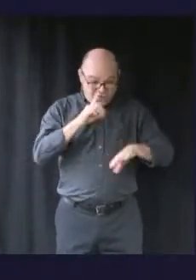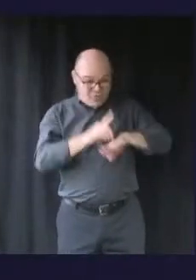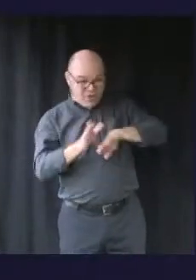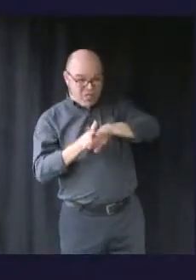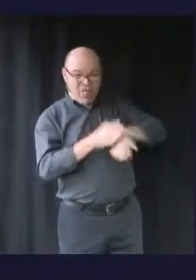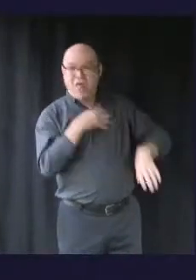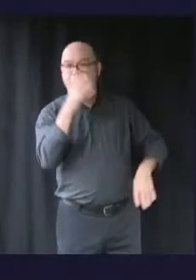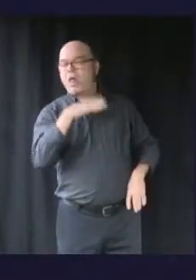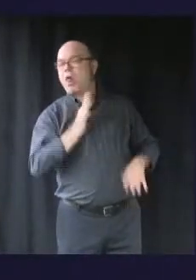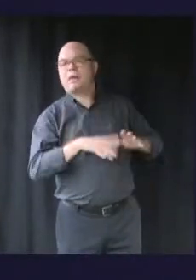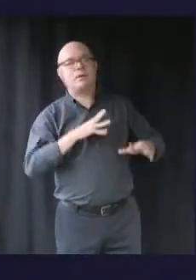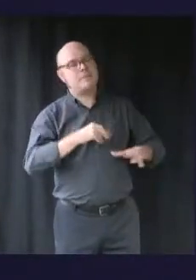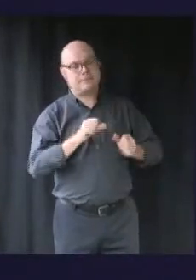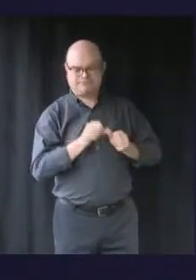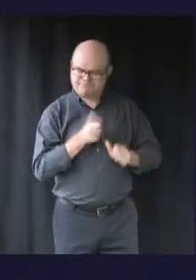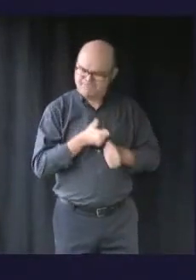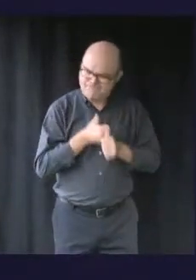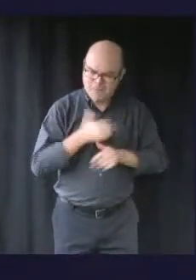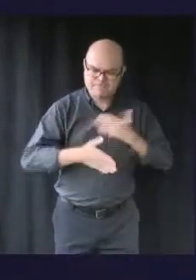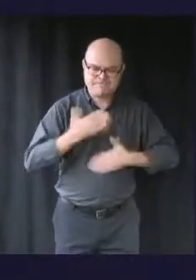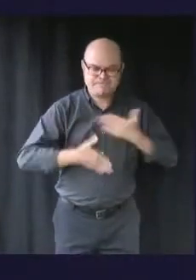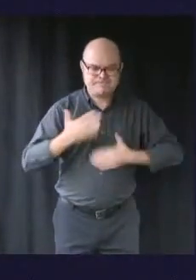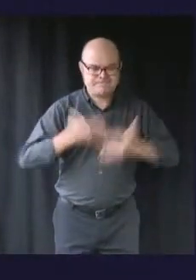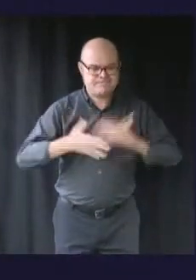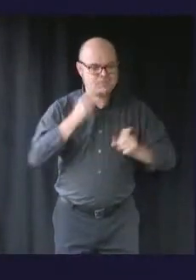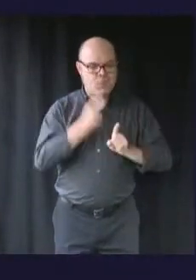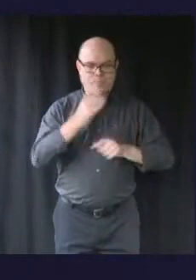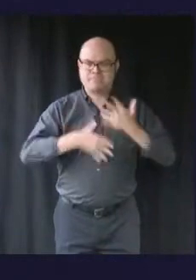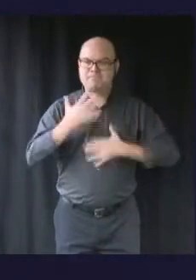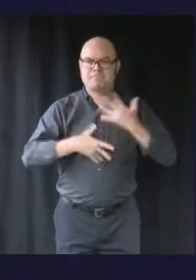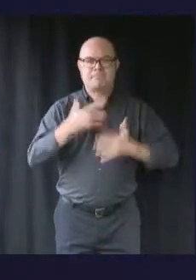Tom Dodd lived a life with a clarity of purpose.